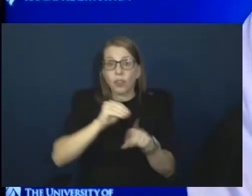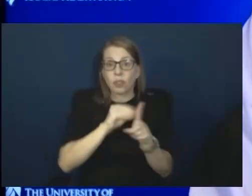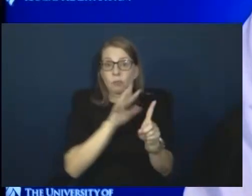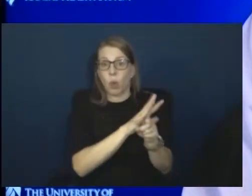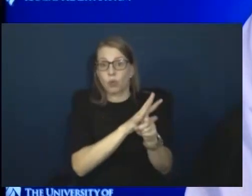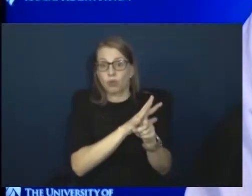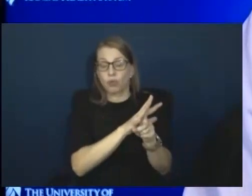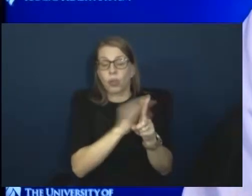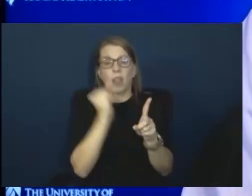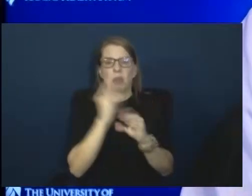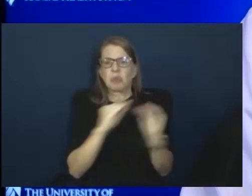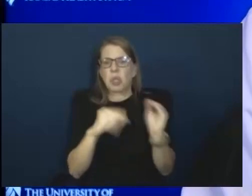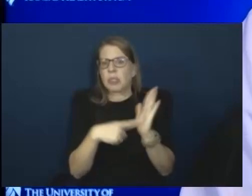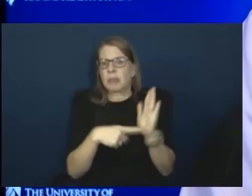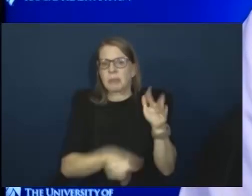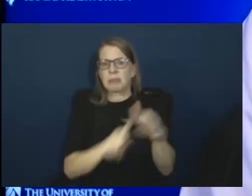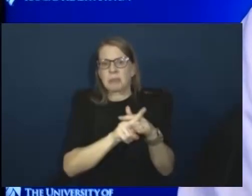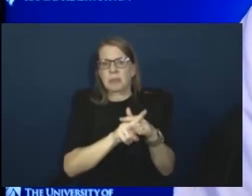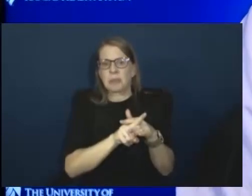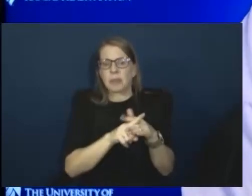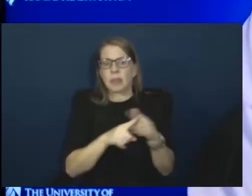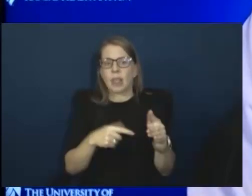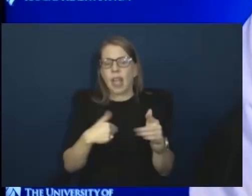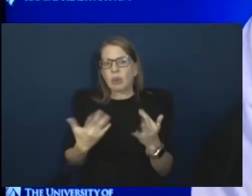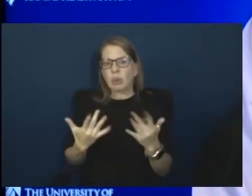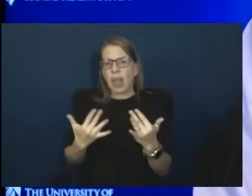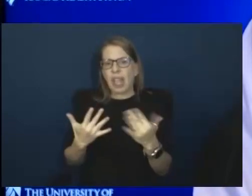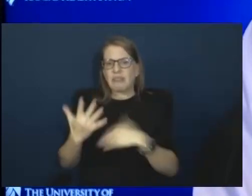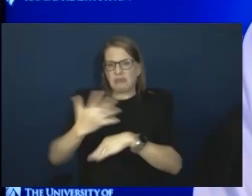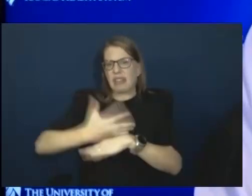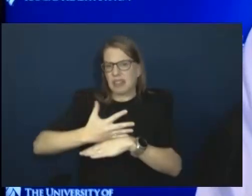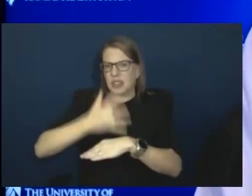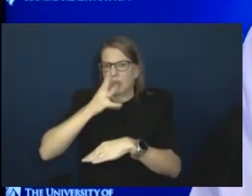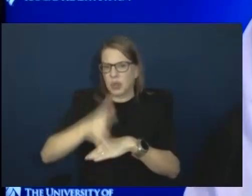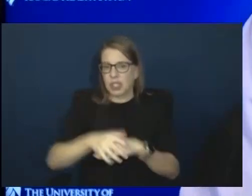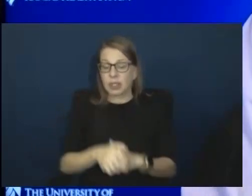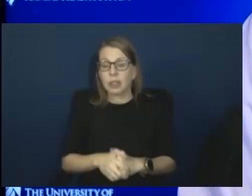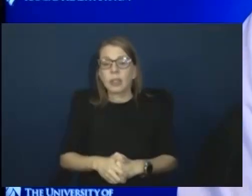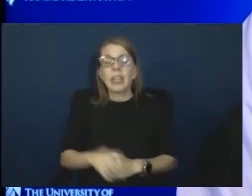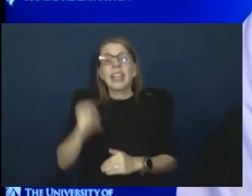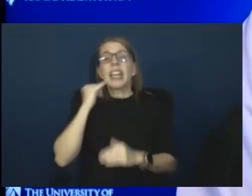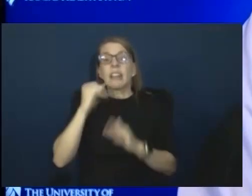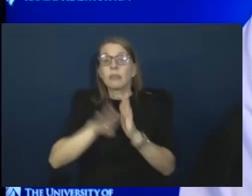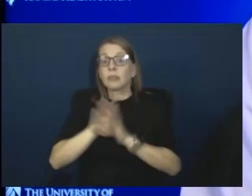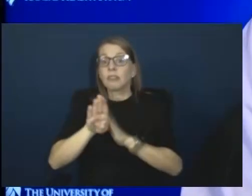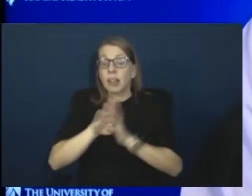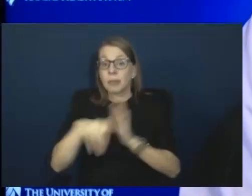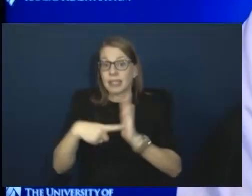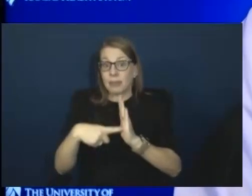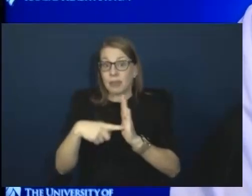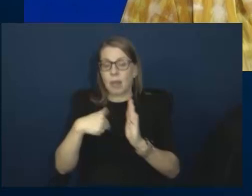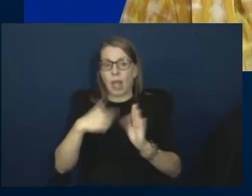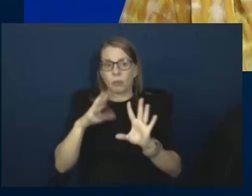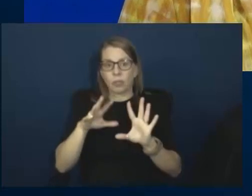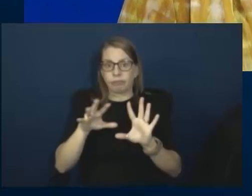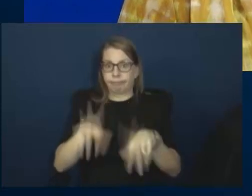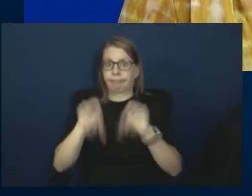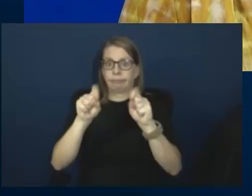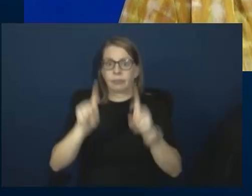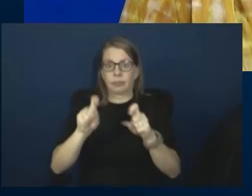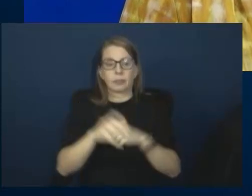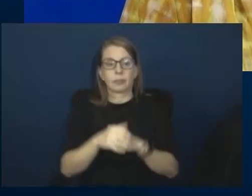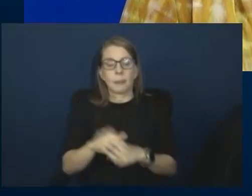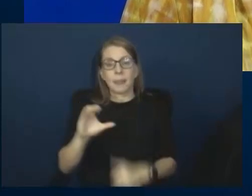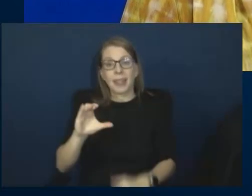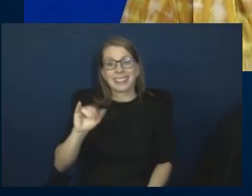symptoms, I would probably wait that longer period, about 5 days. If you do develop symptoms, I would go get tested at that point. Cindy wants to know, has Doc